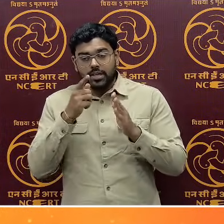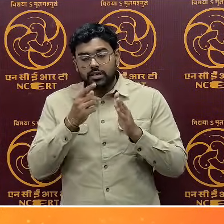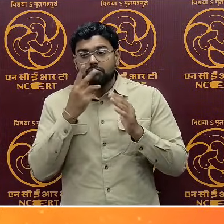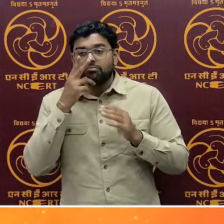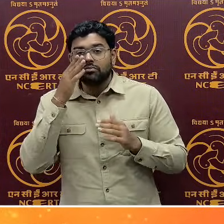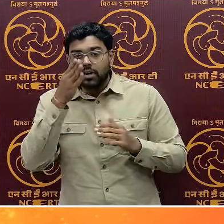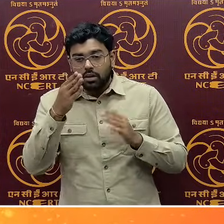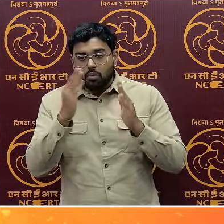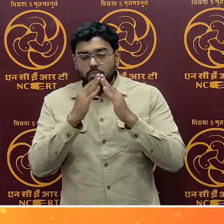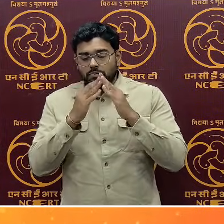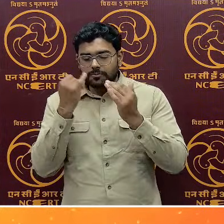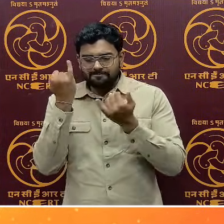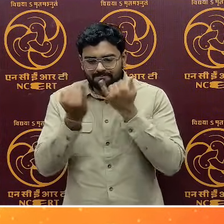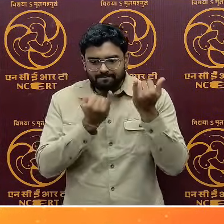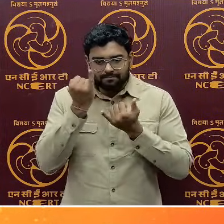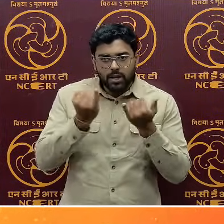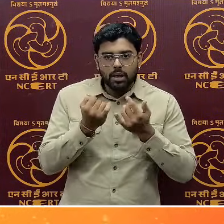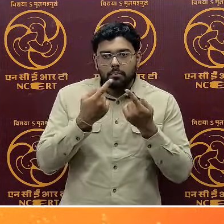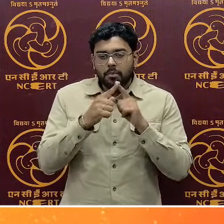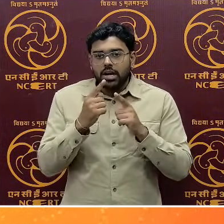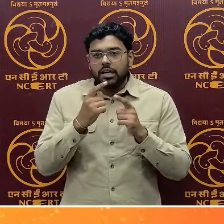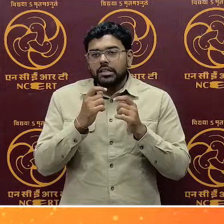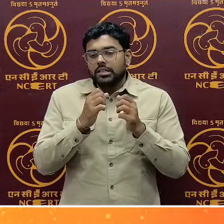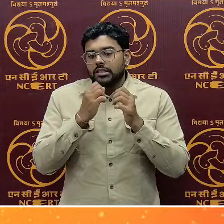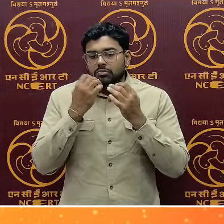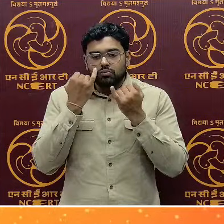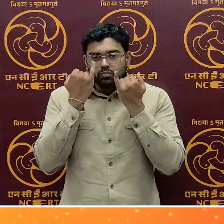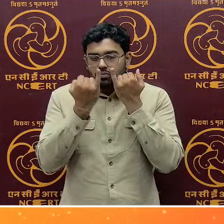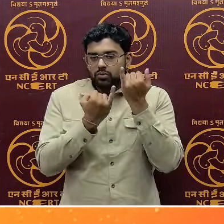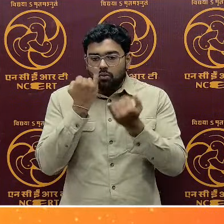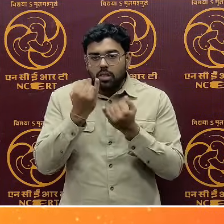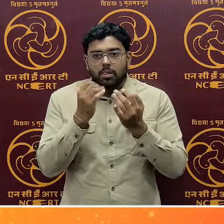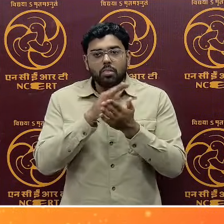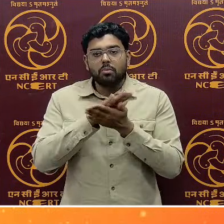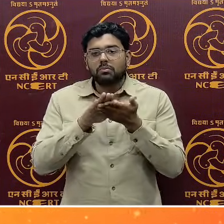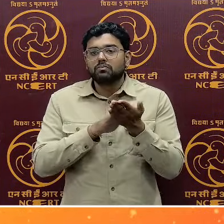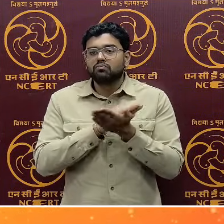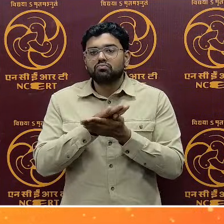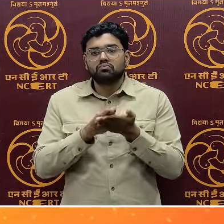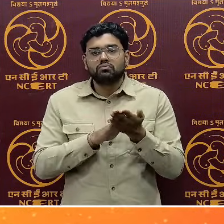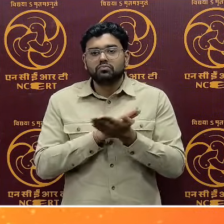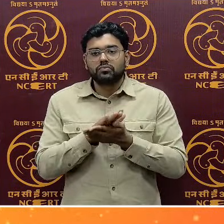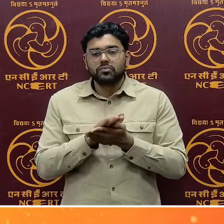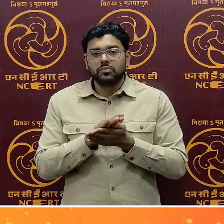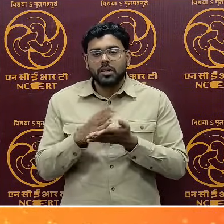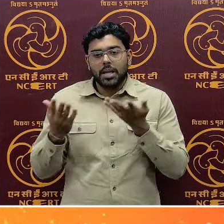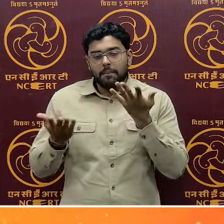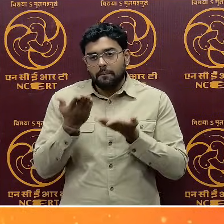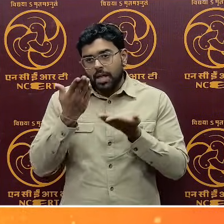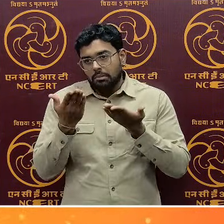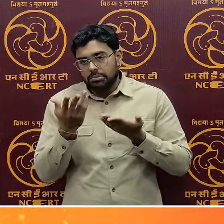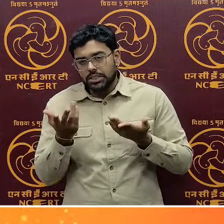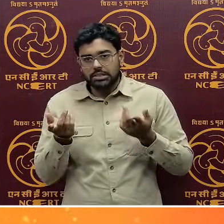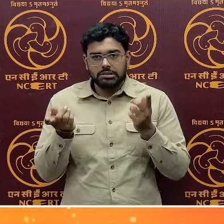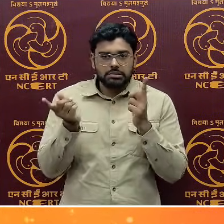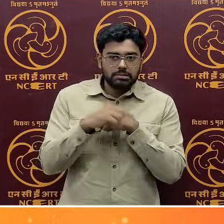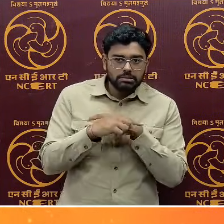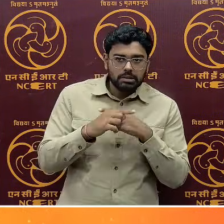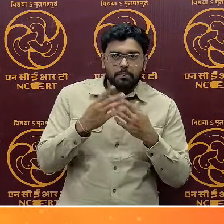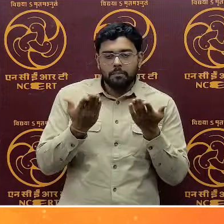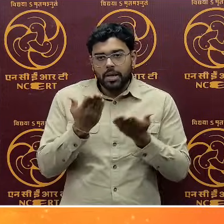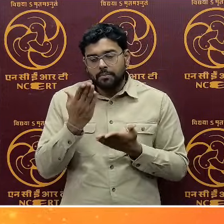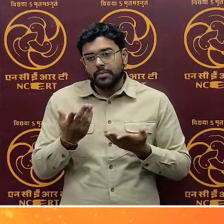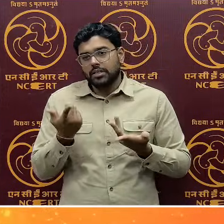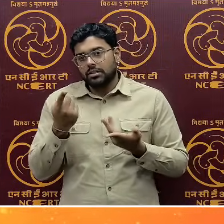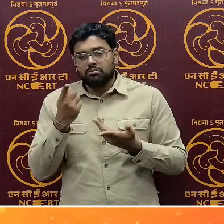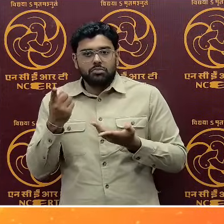didn't find one single piece of stolen jewelry. So, maybe they were behind it, or maybe they were innocent or